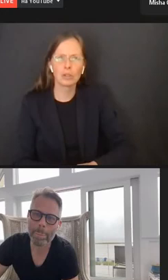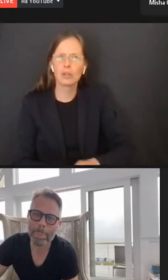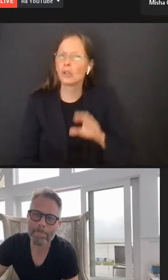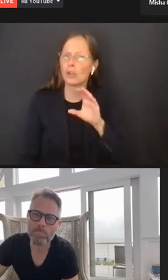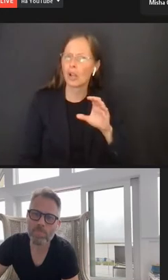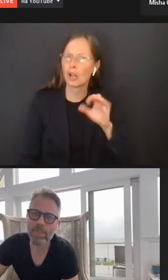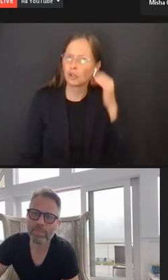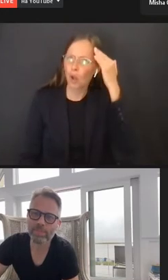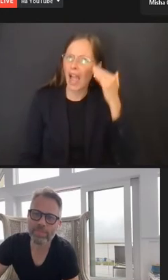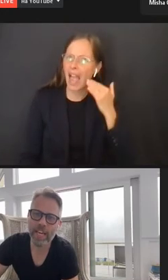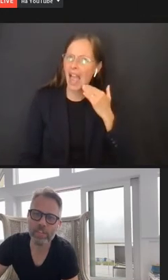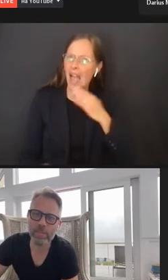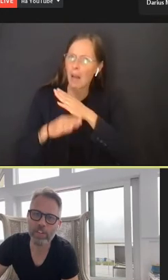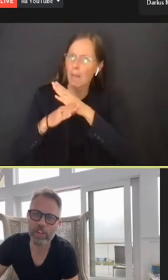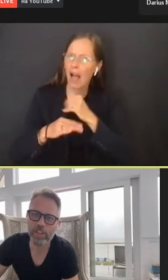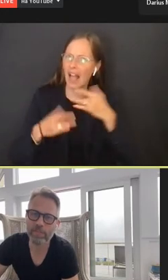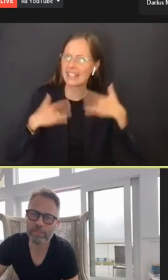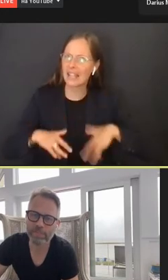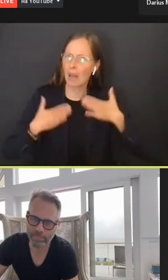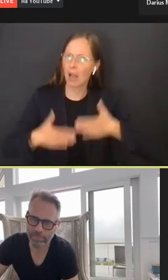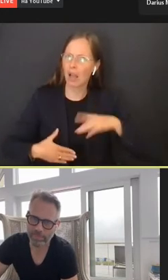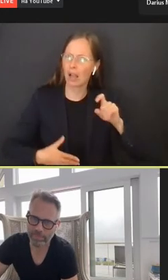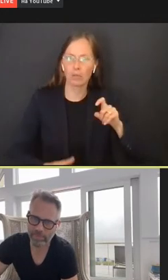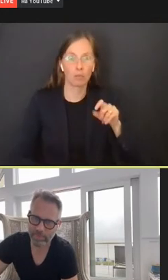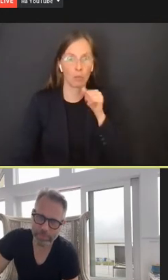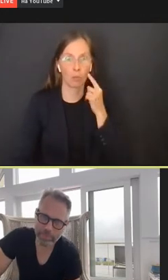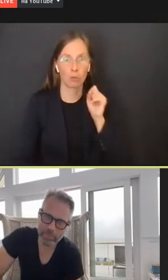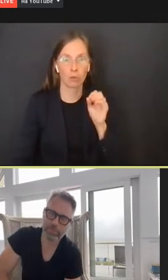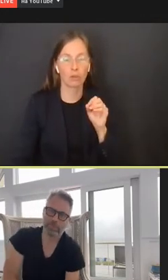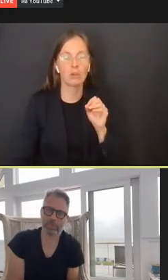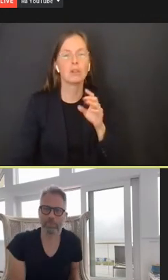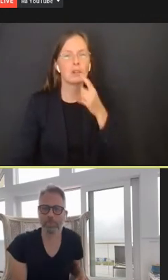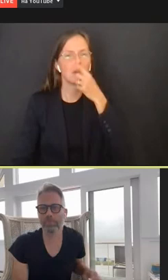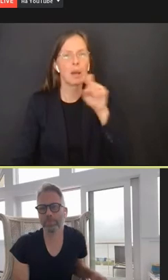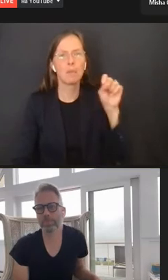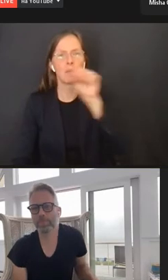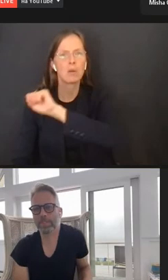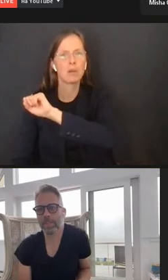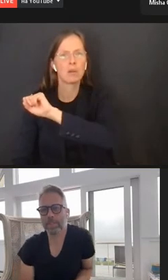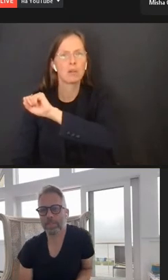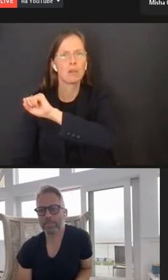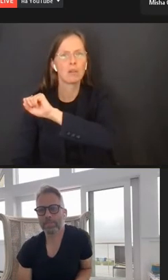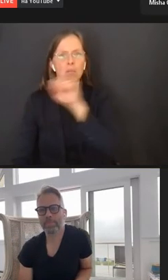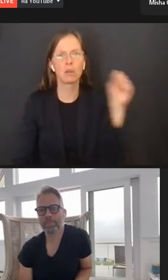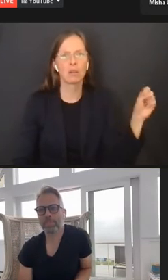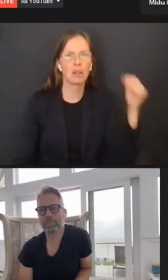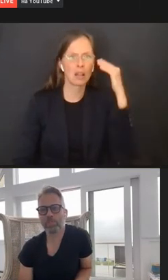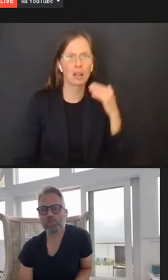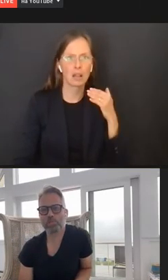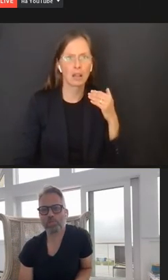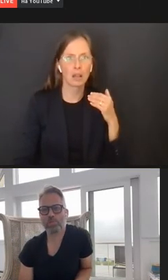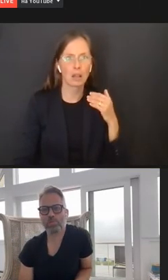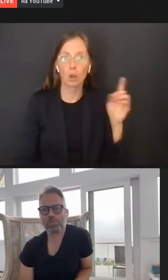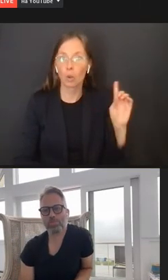naked body right now? Head is obscuring. I don't think so. Can you move your head to one side or the other? Which way? This